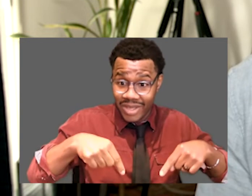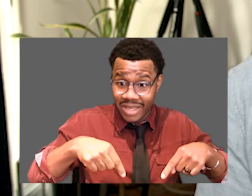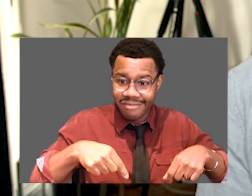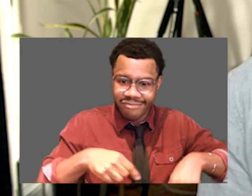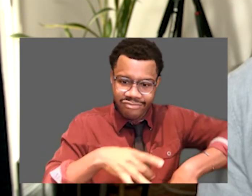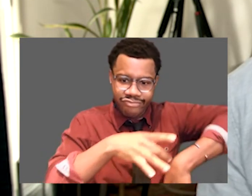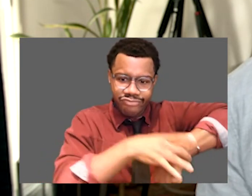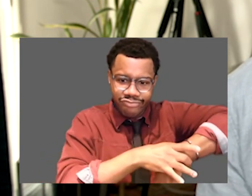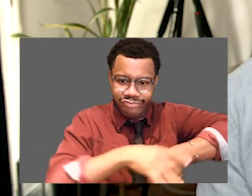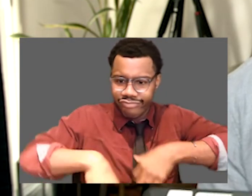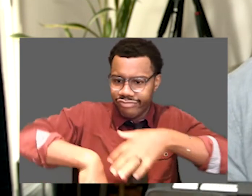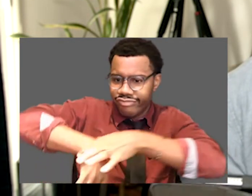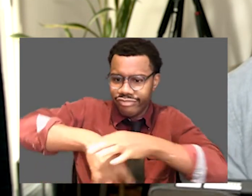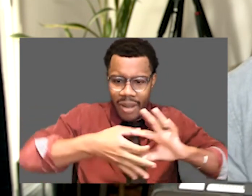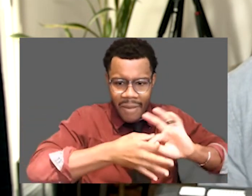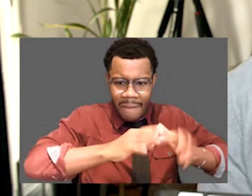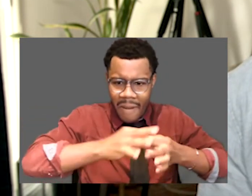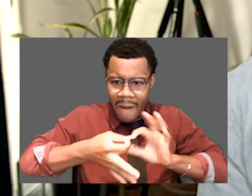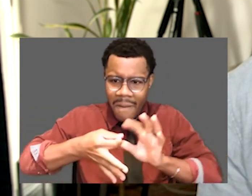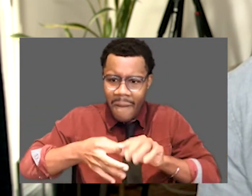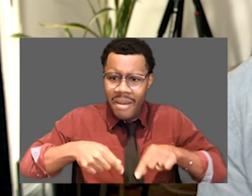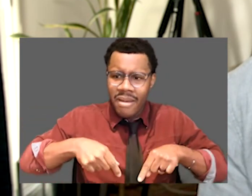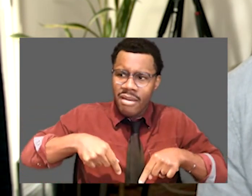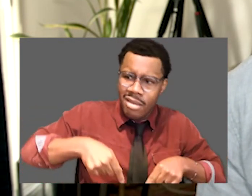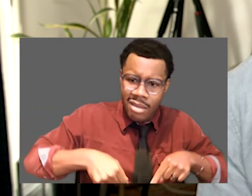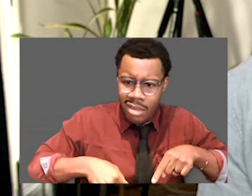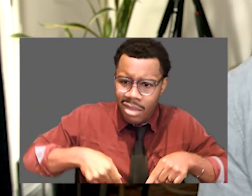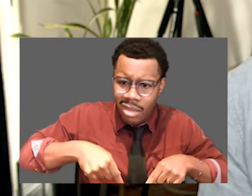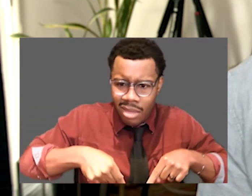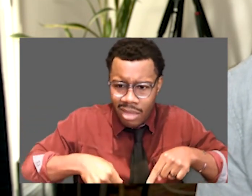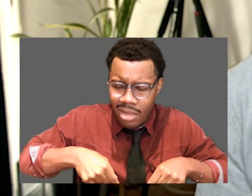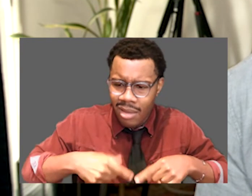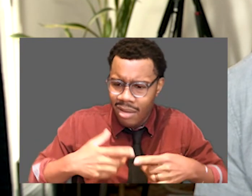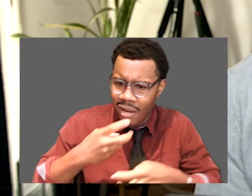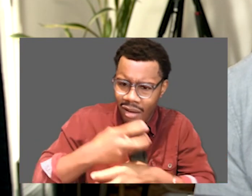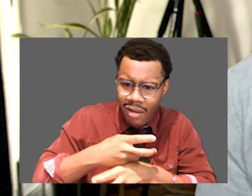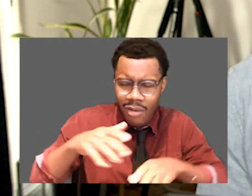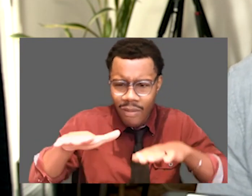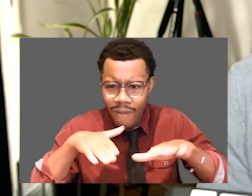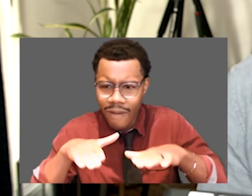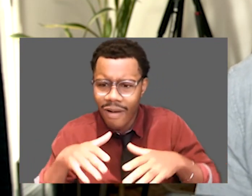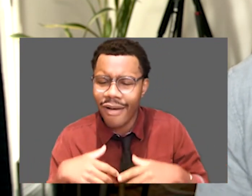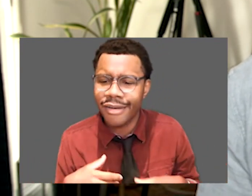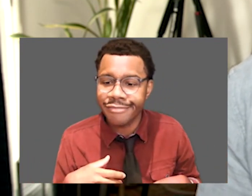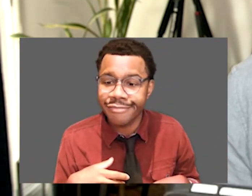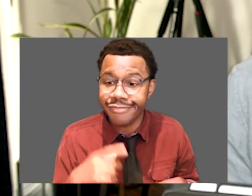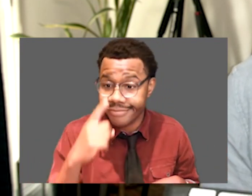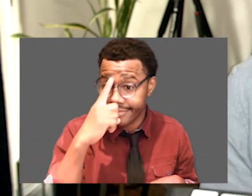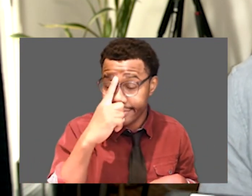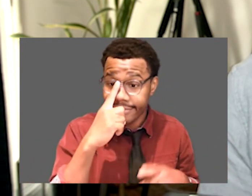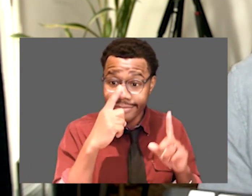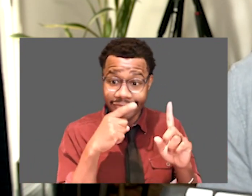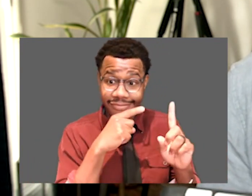if your pants are down around your ankles and the toilet paper is out of reach. The 6-foot guard with a life